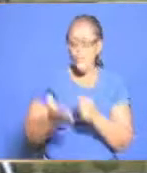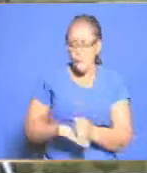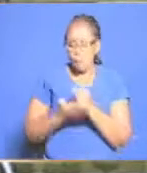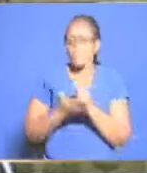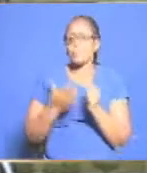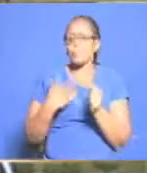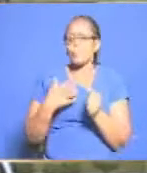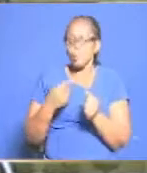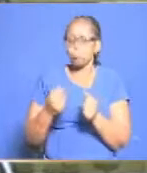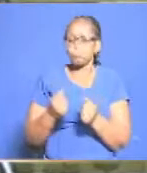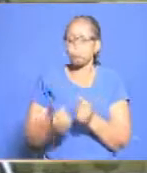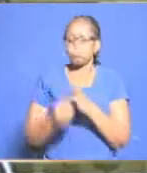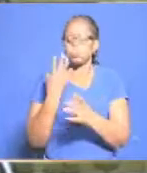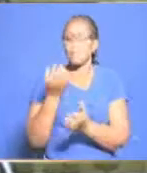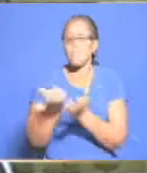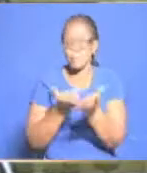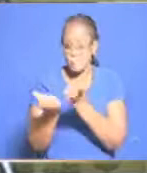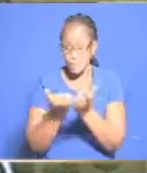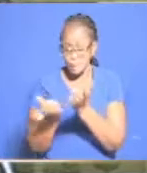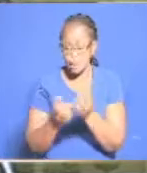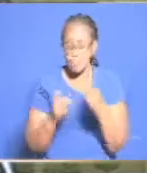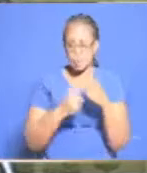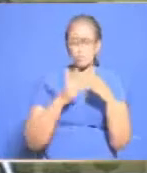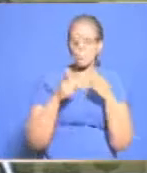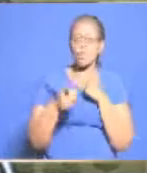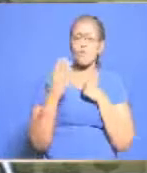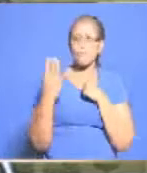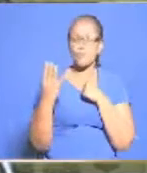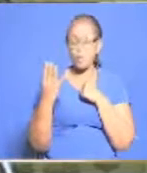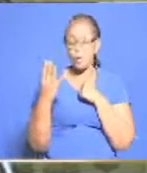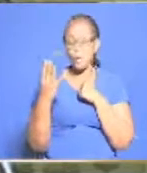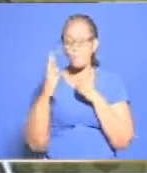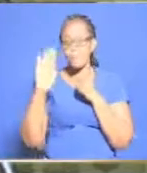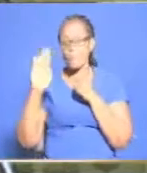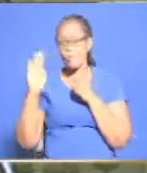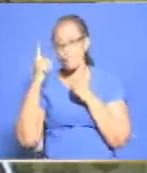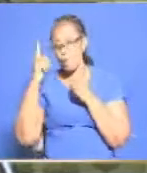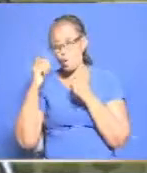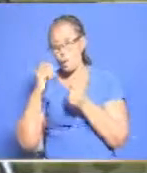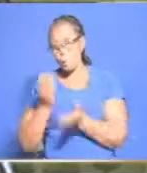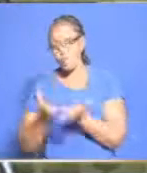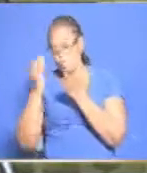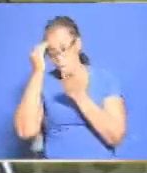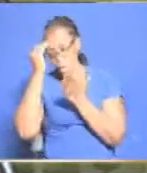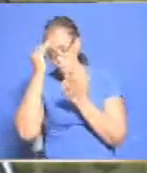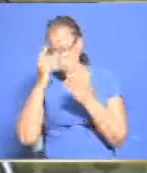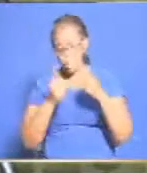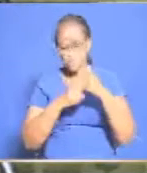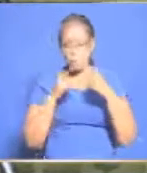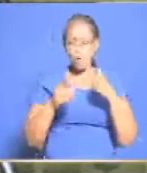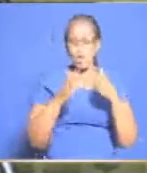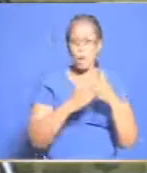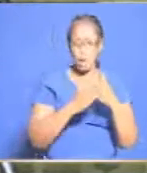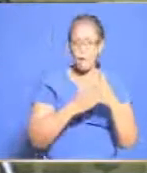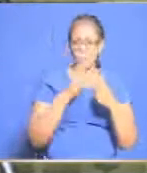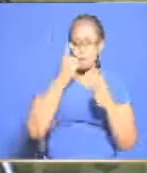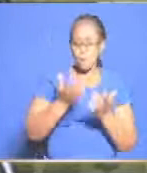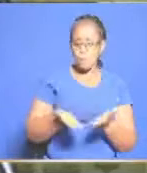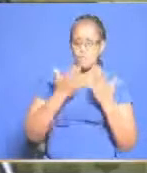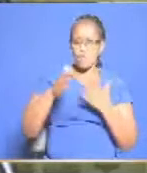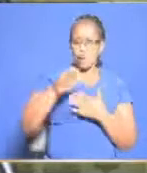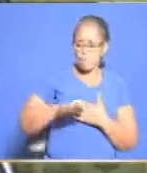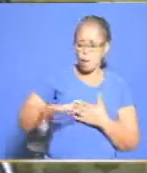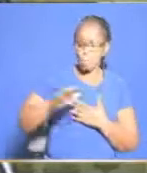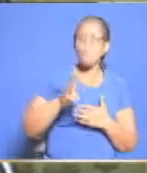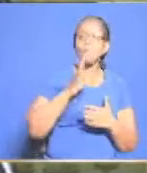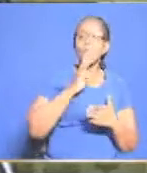Kenyan shilling 6.4 billion for improving educational outcomes. Kenyan shilling 6.9 billion for improving environment, water and